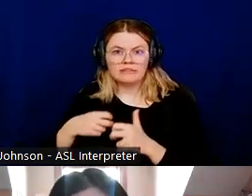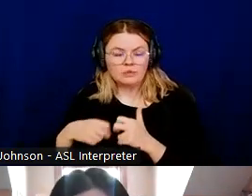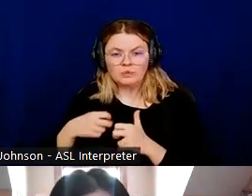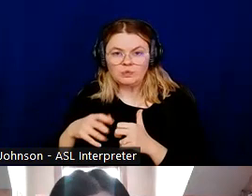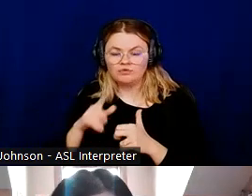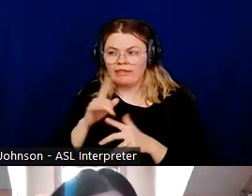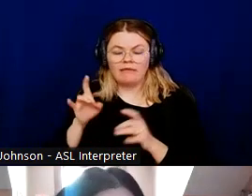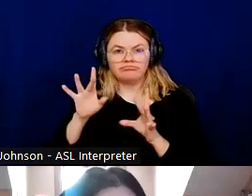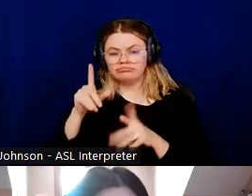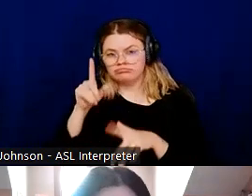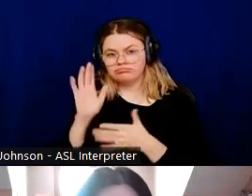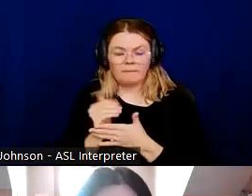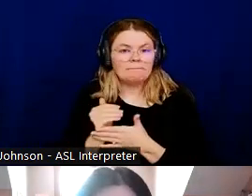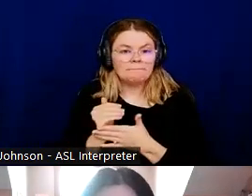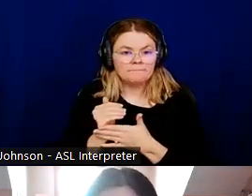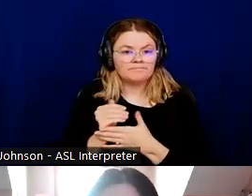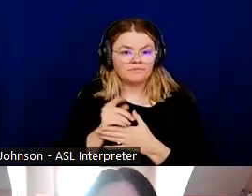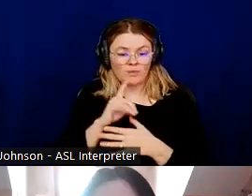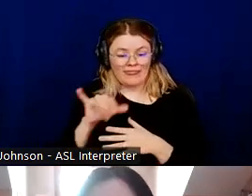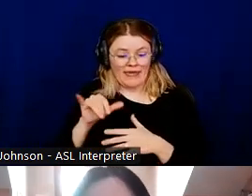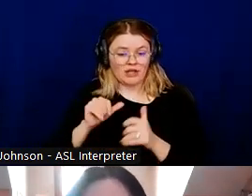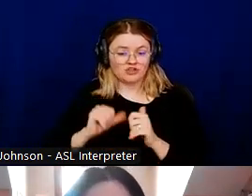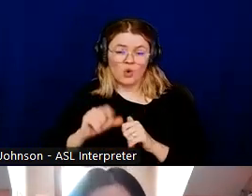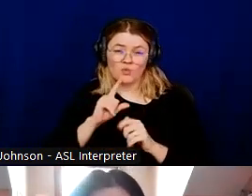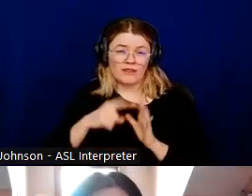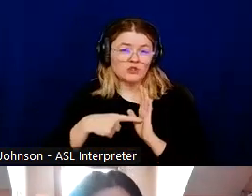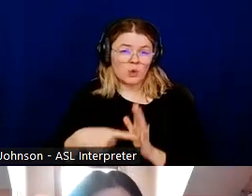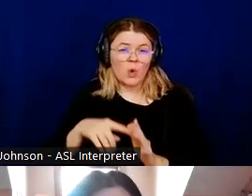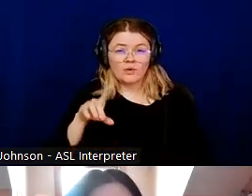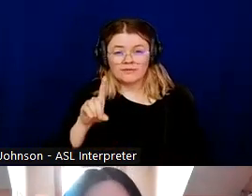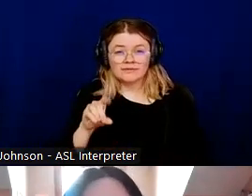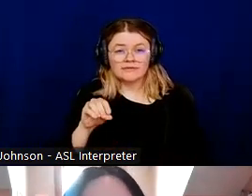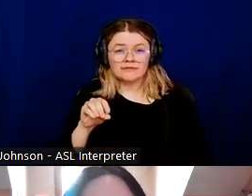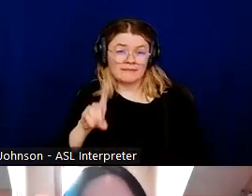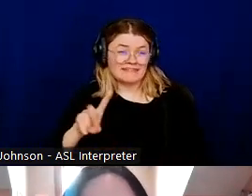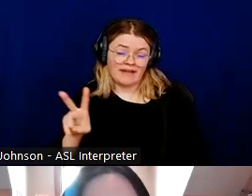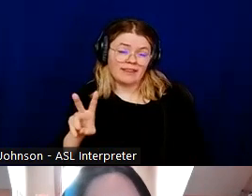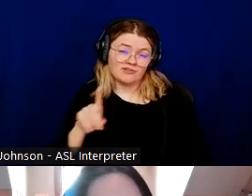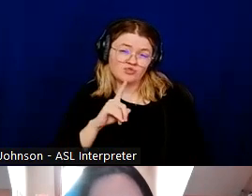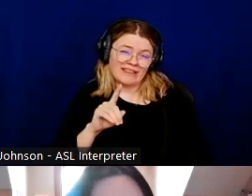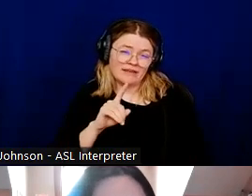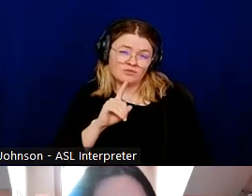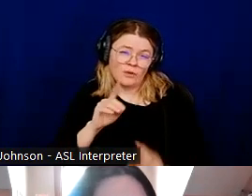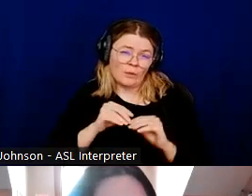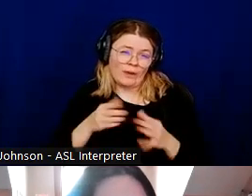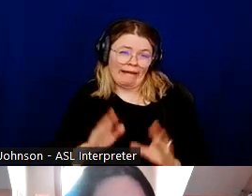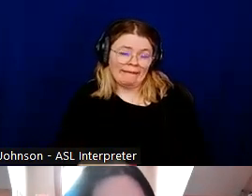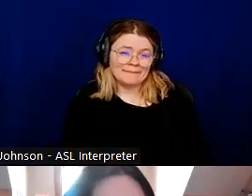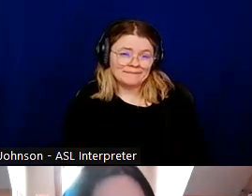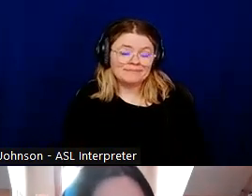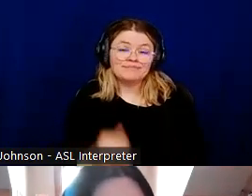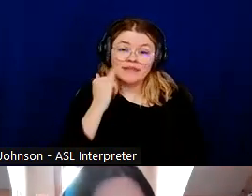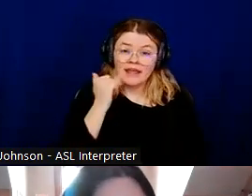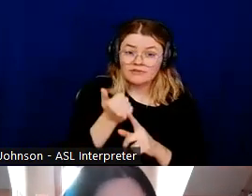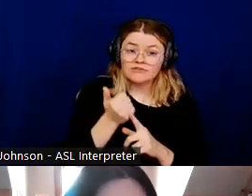depicts domestic violence very well and abuse very well. So again, if you haven't already and you'd like to check it out, I highly encourage